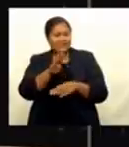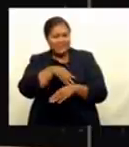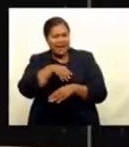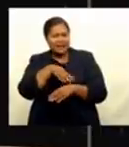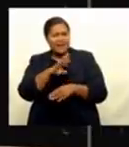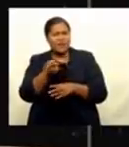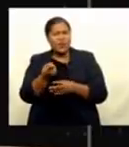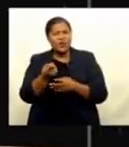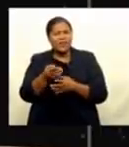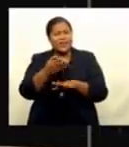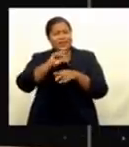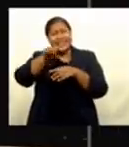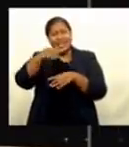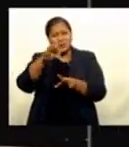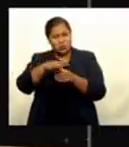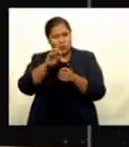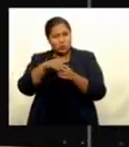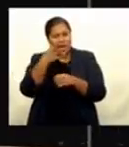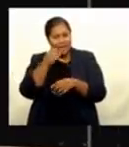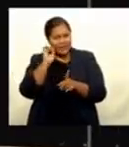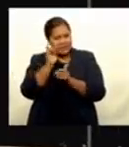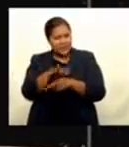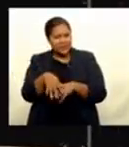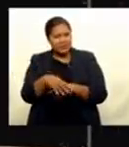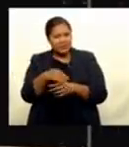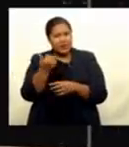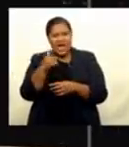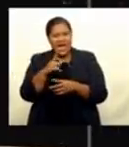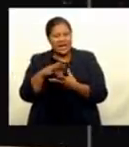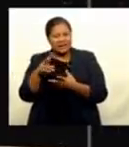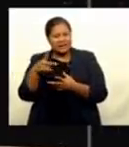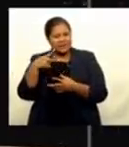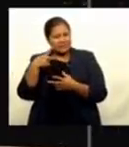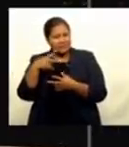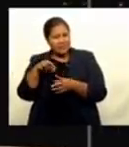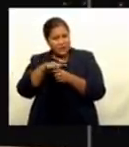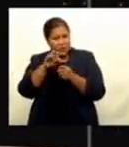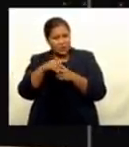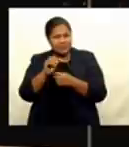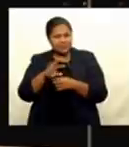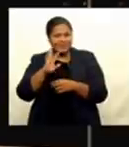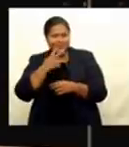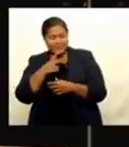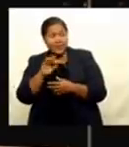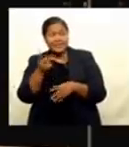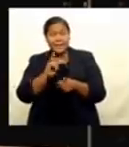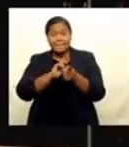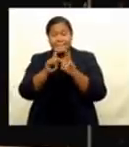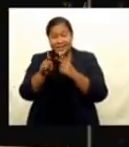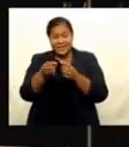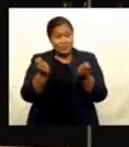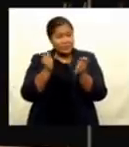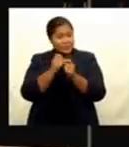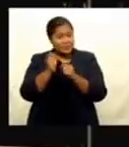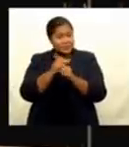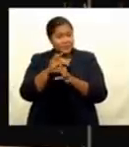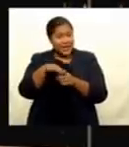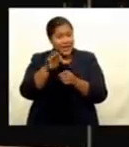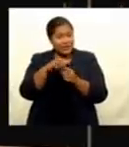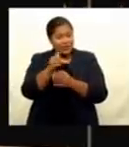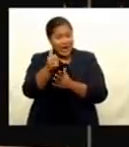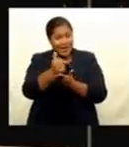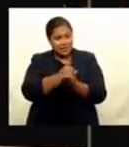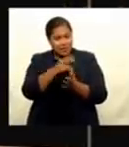will have special features to counter any form of voter fraud. This comes after the passing of amendments to the Electoral Act